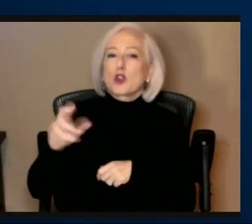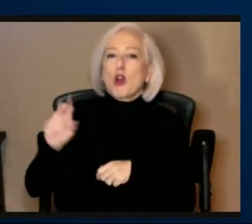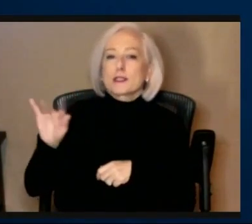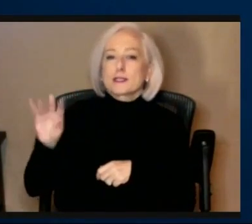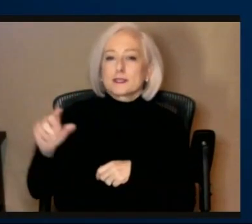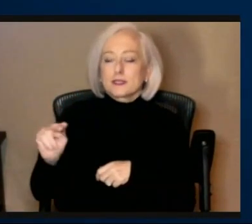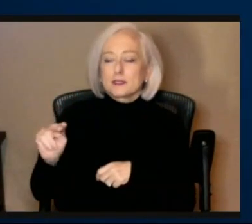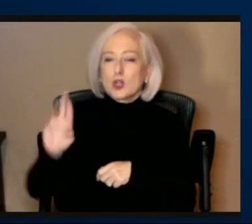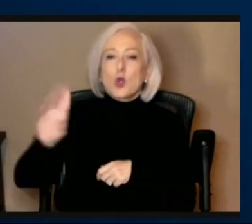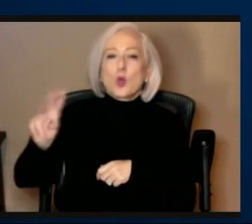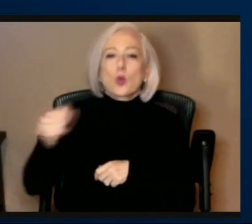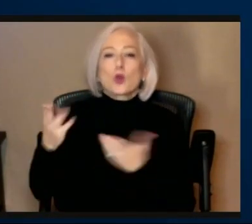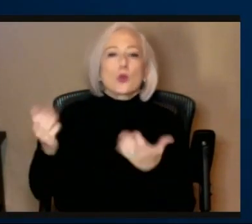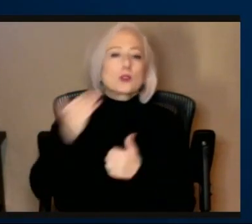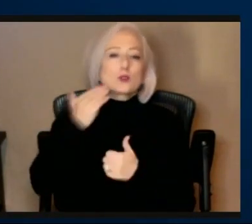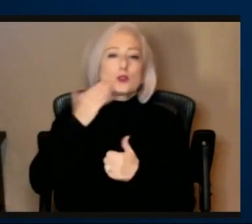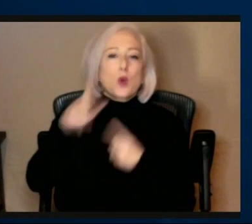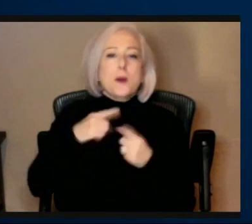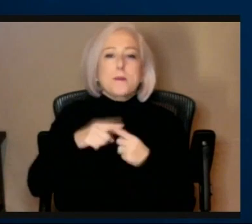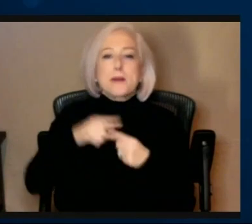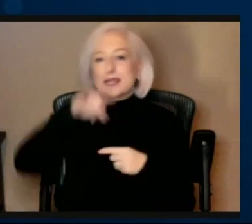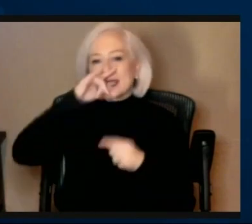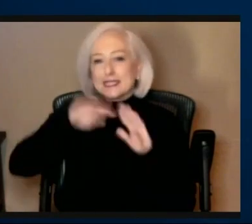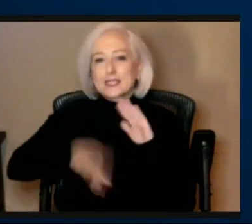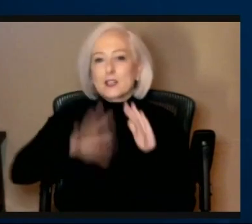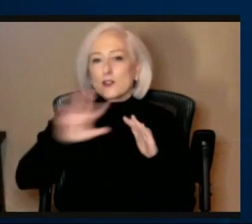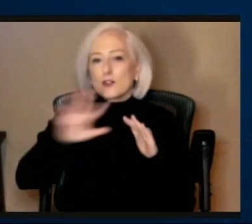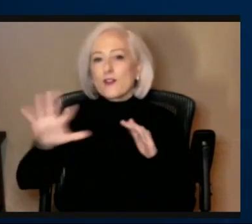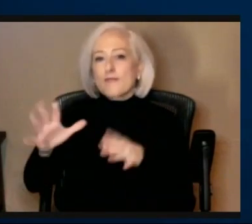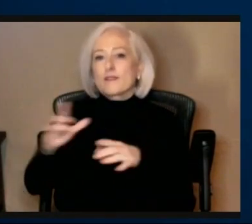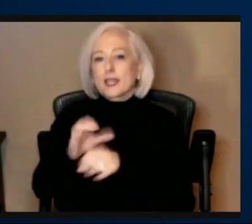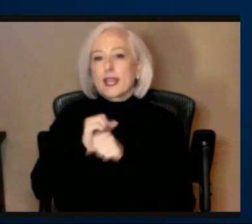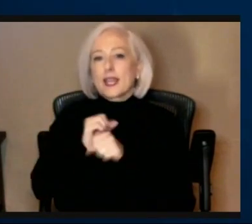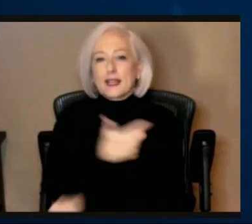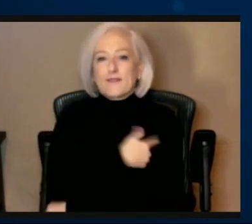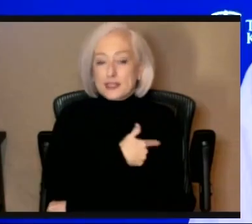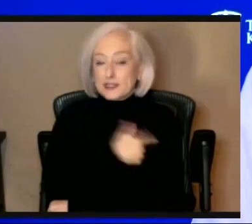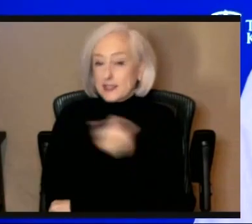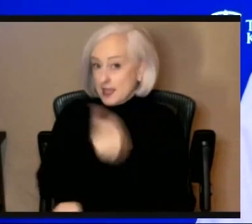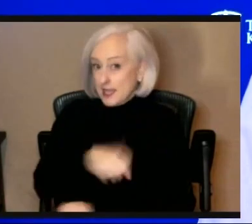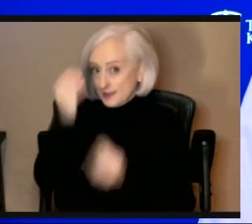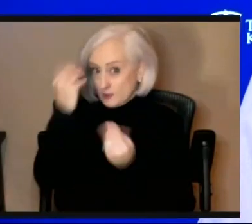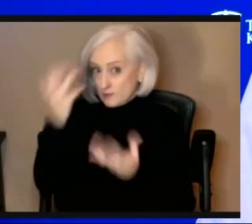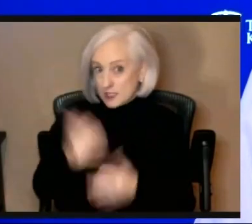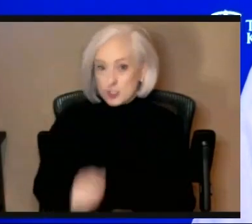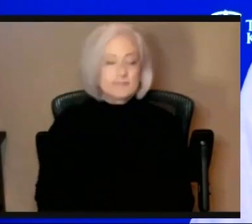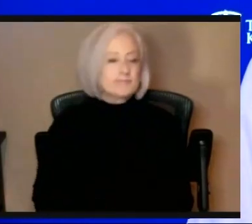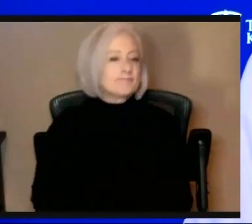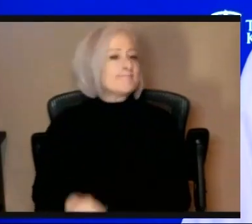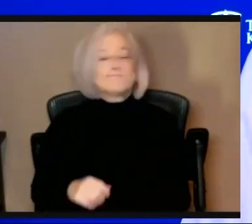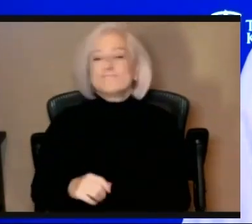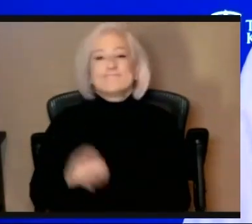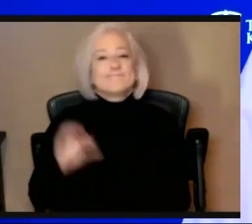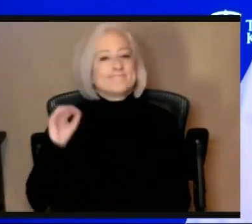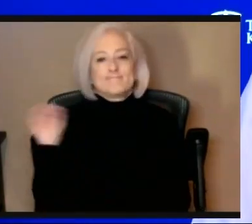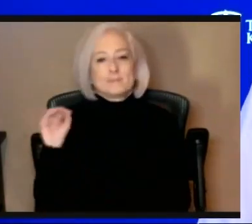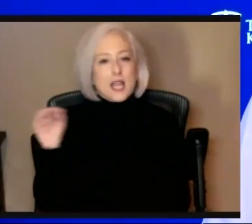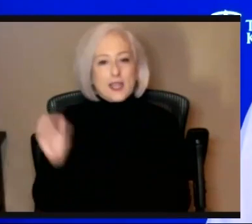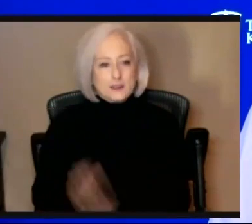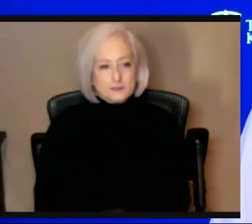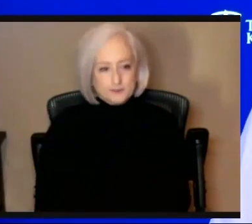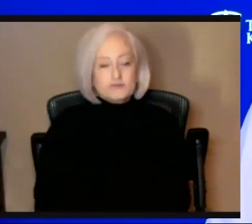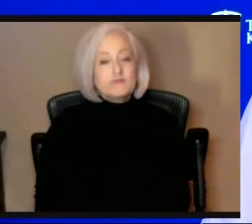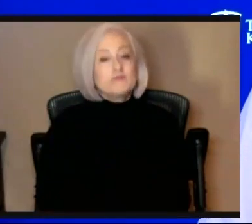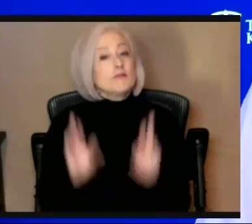on kids under the age of 5 getting vaccinated. Do we have any updates on that at all? Nope, nothing. We hope that it will